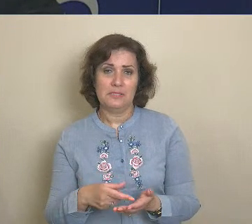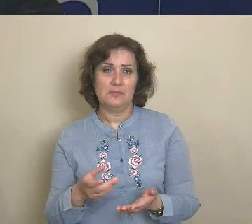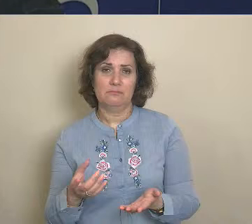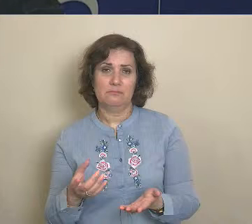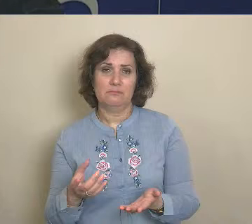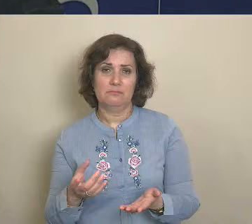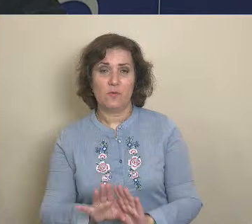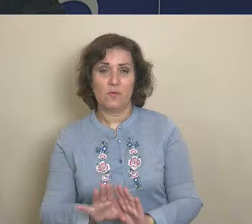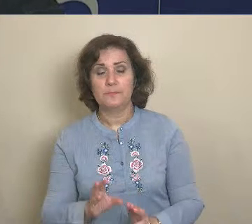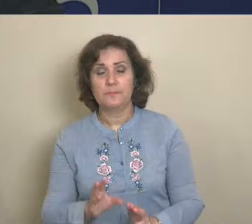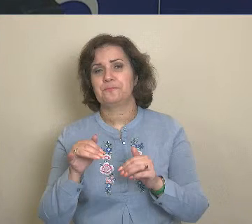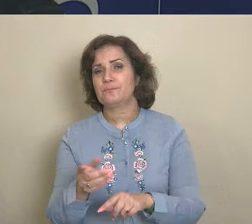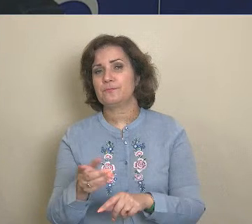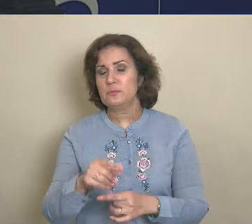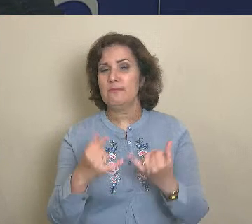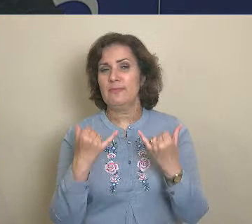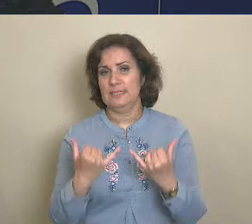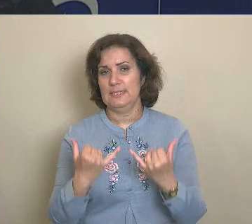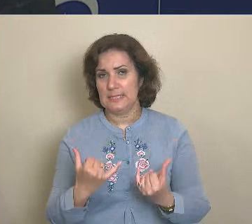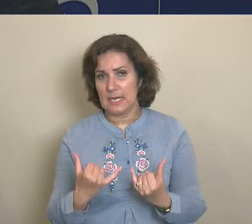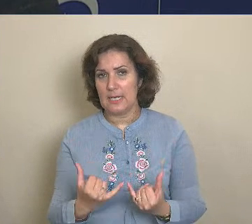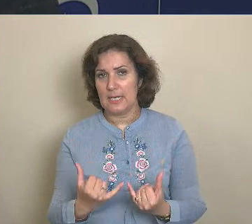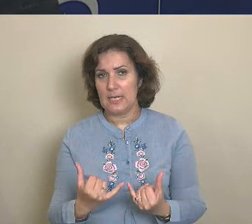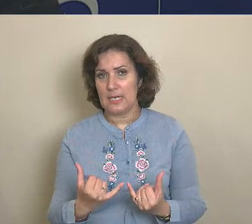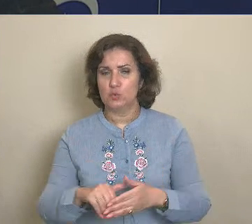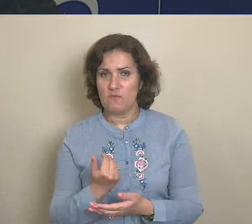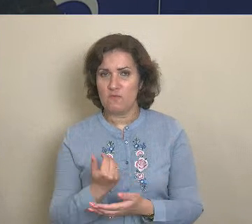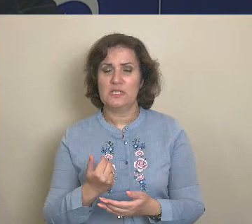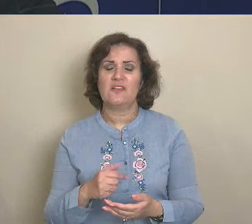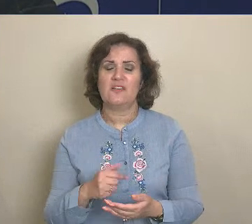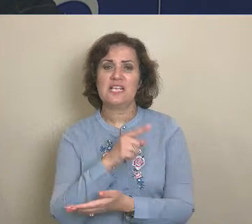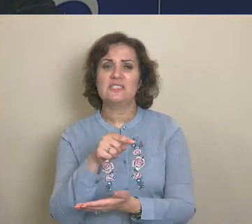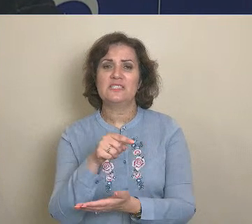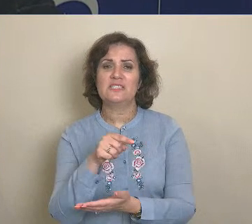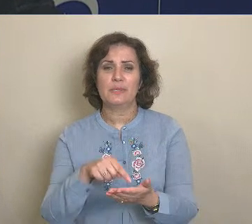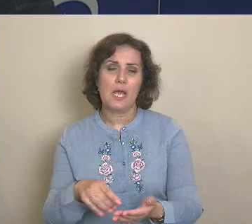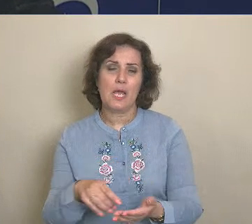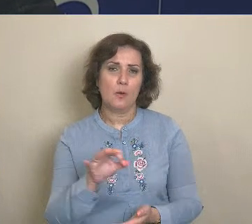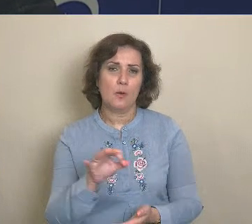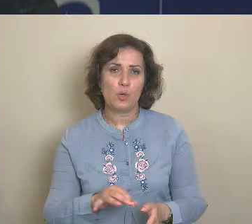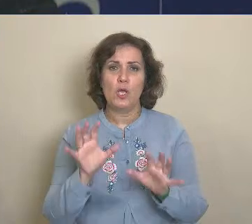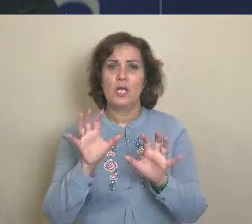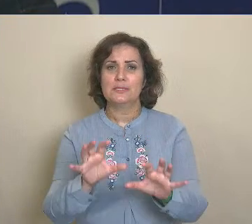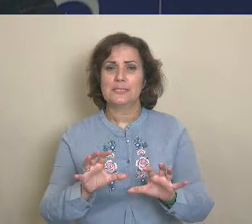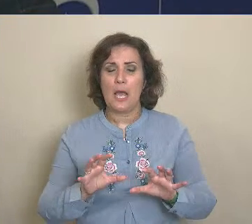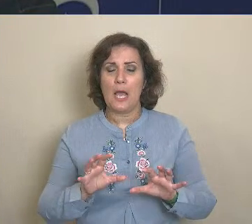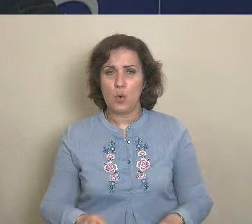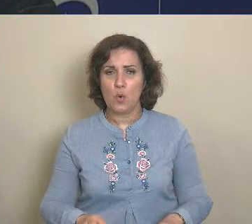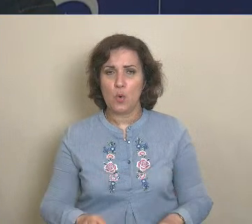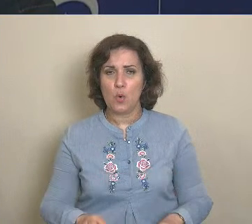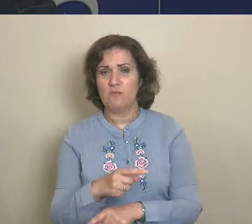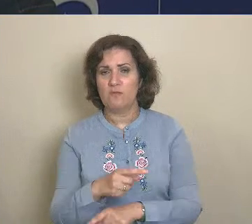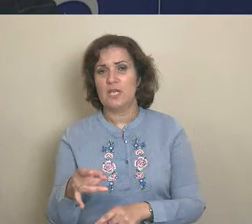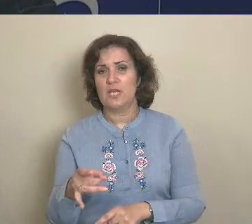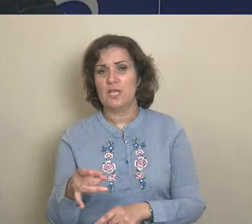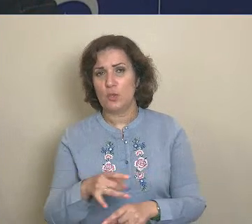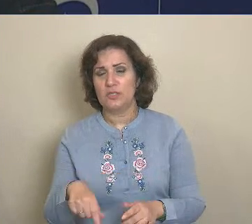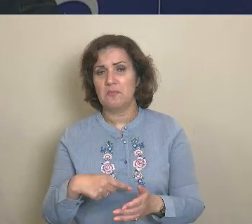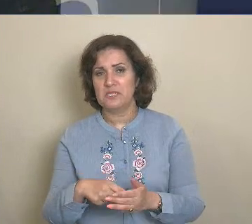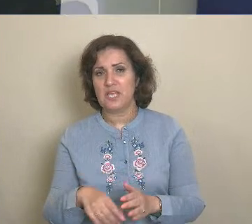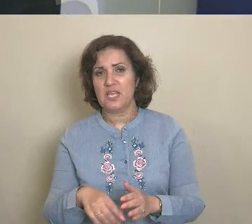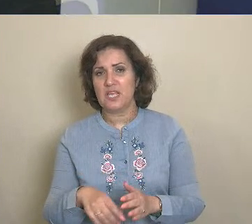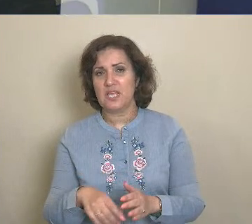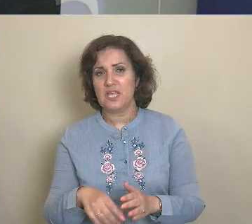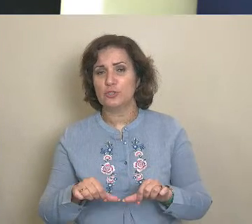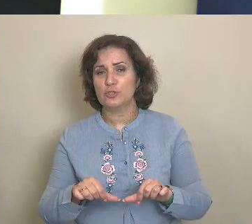Kharkiv they cannot because they are not there. At the same time, we raise the issue about the lawfulness